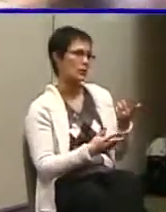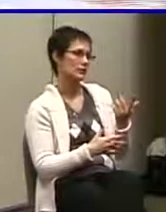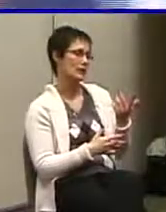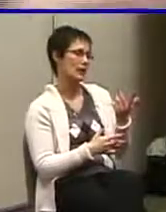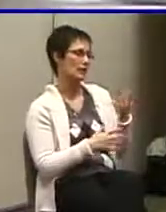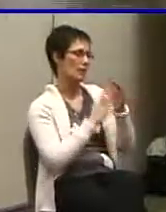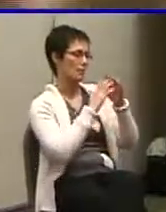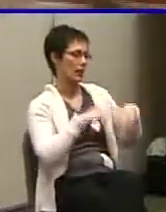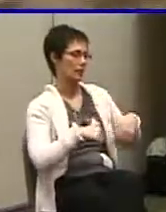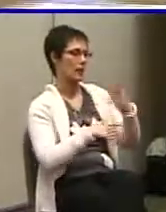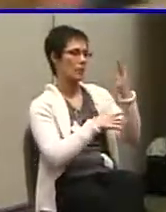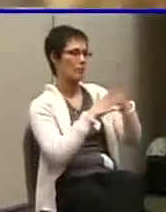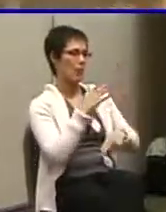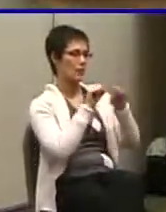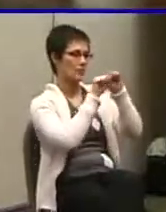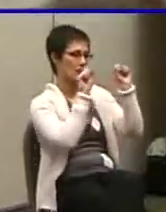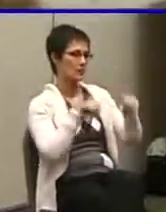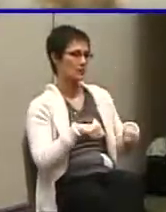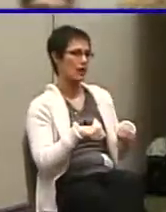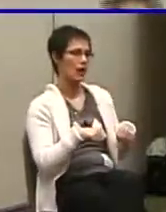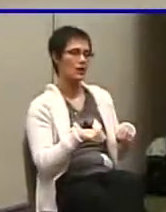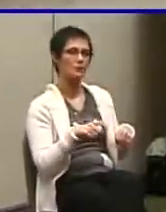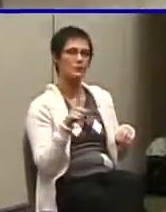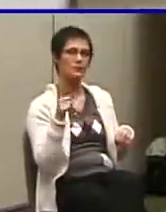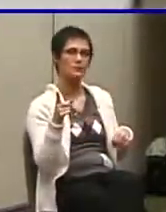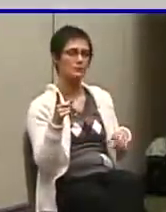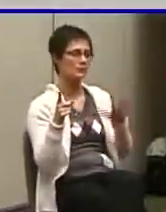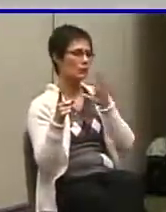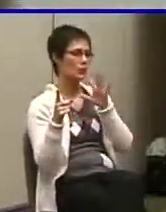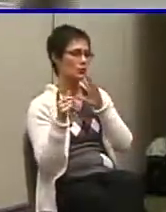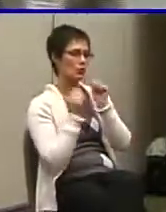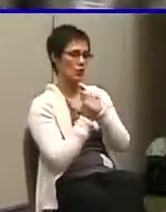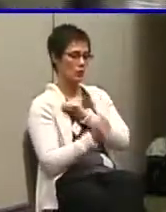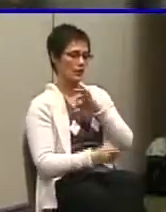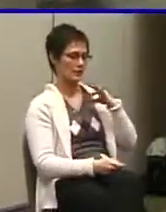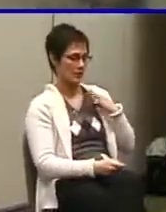I think that one of the when you talk with staff or when you talk with parents,